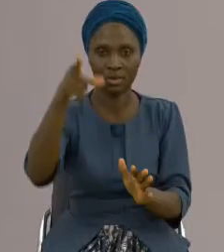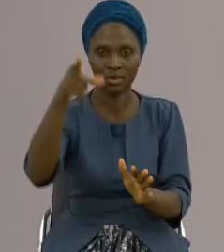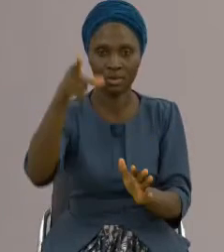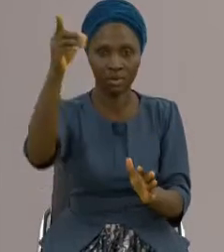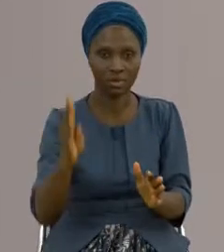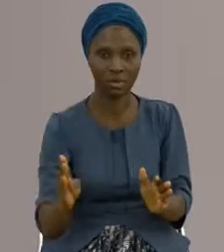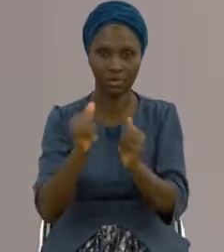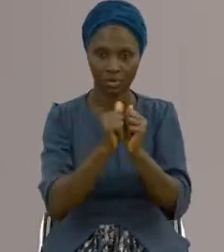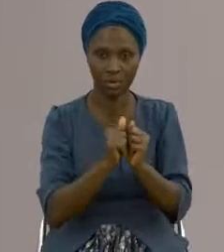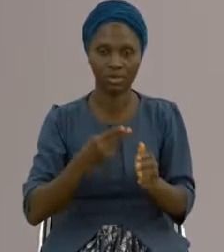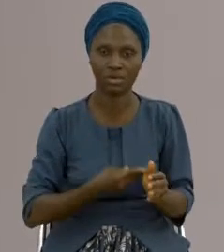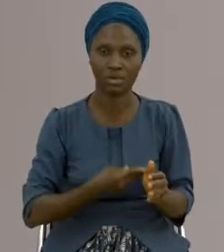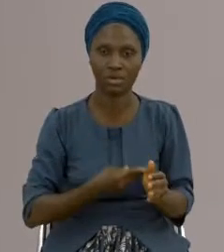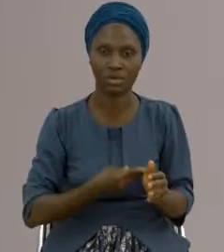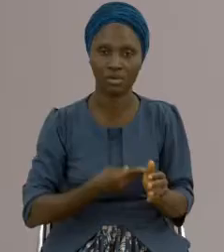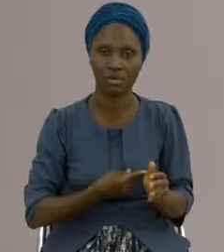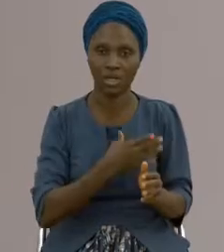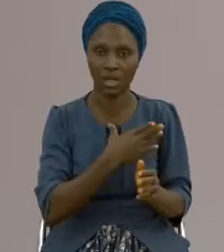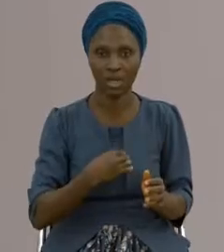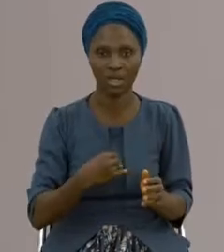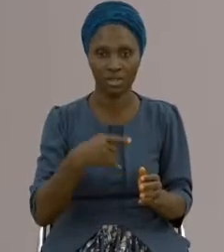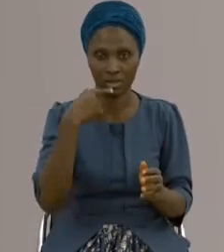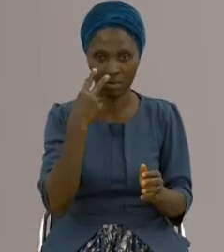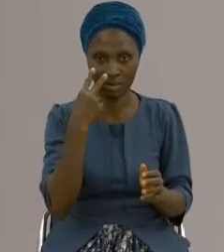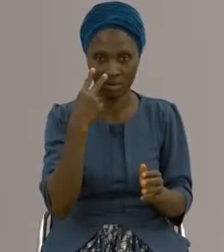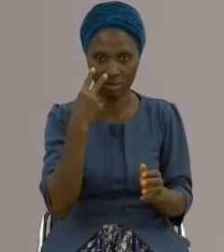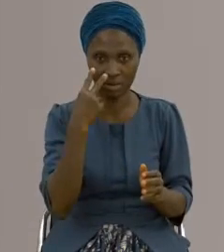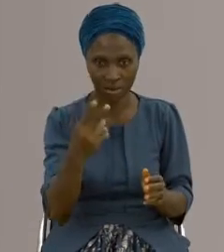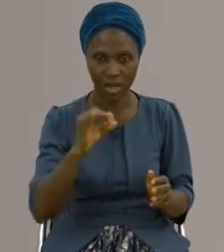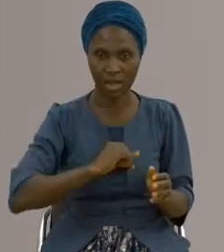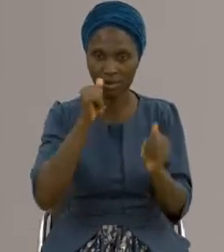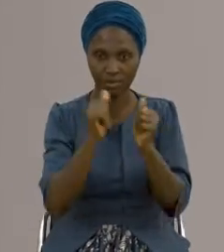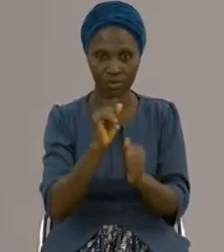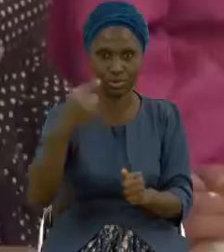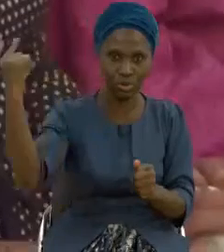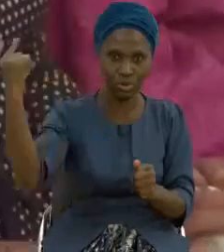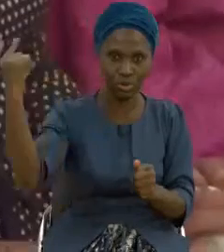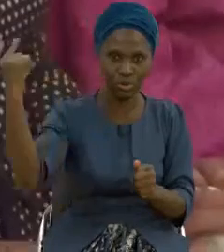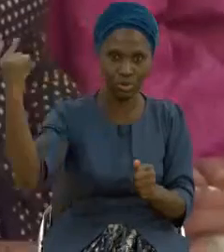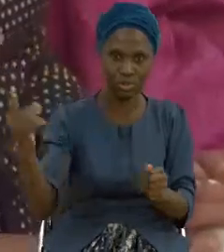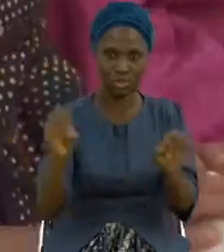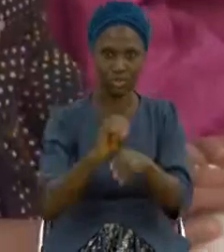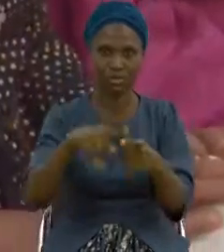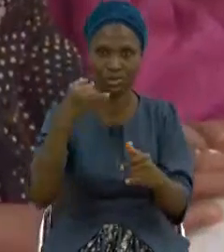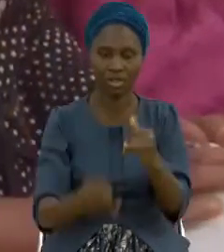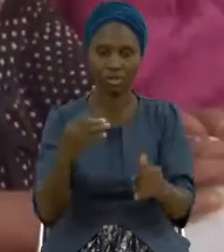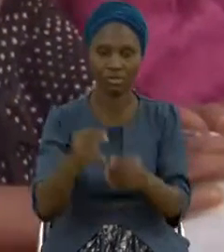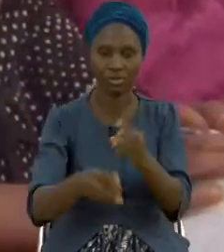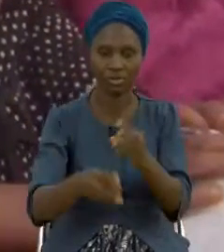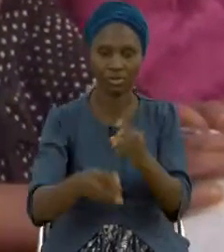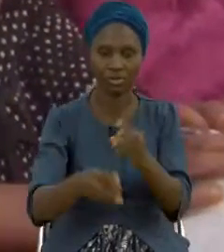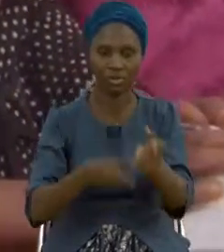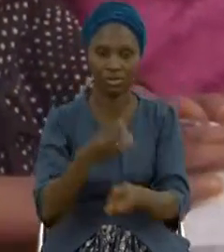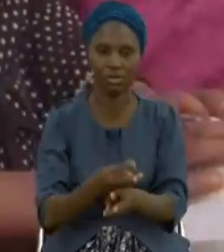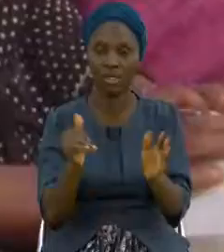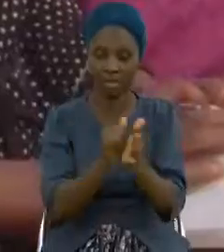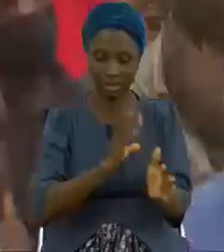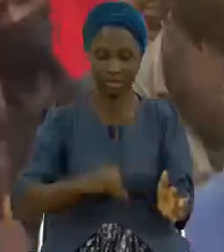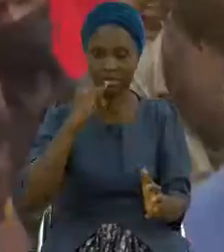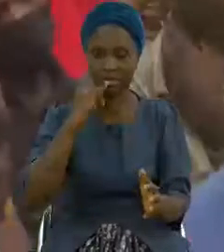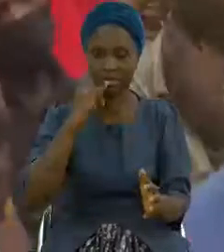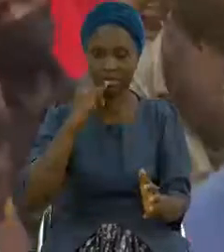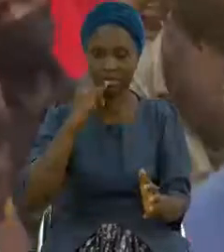always, even to the end of the world. That Christ is here today. His salvation is here today.